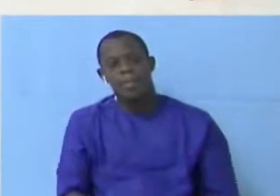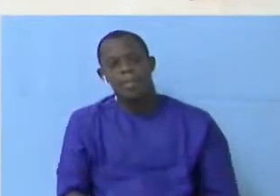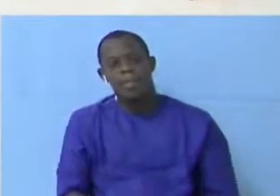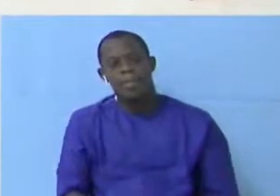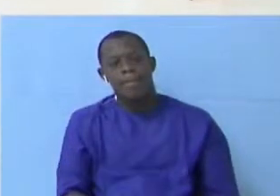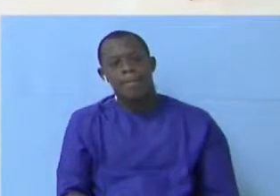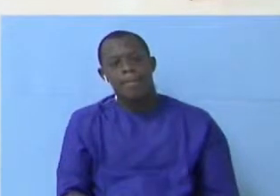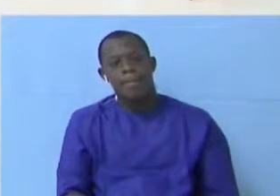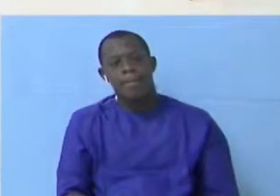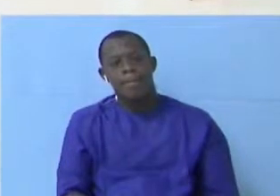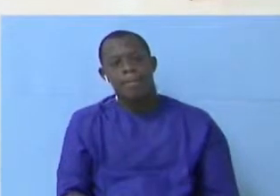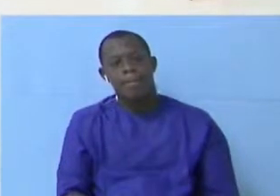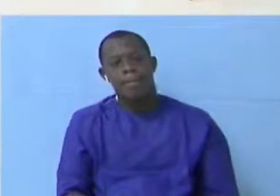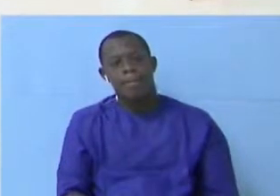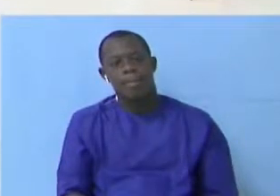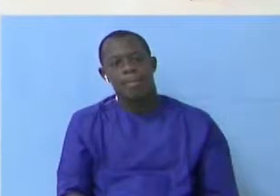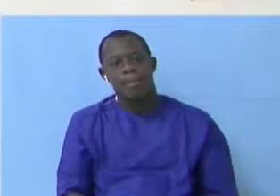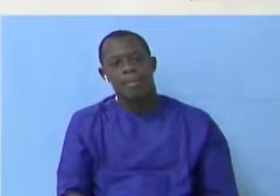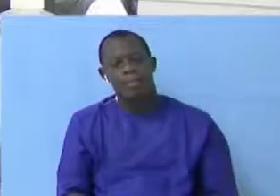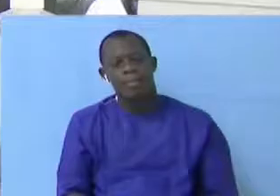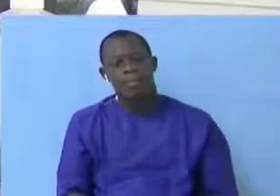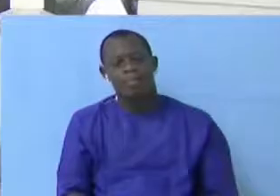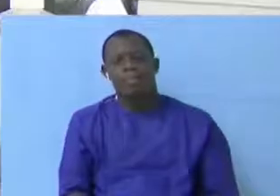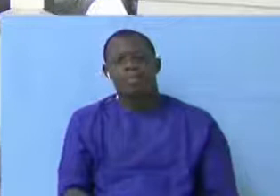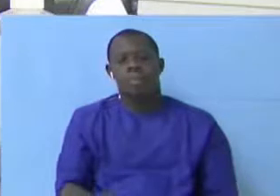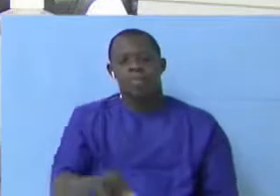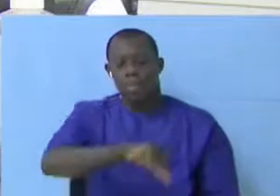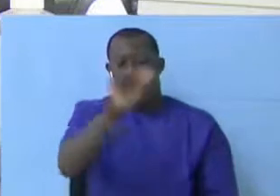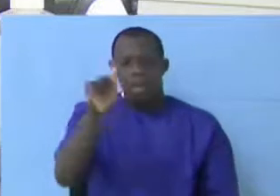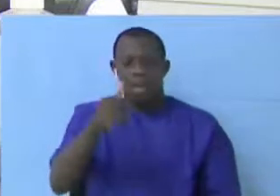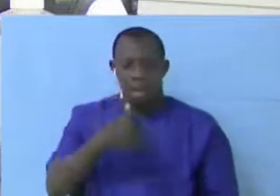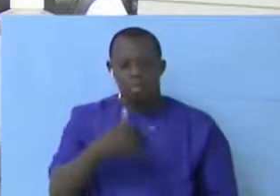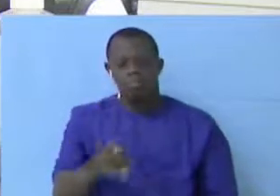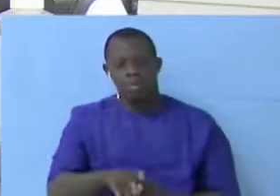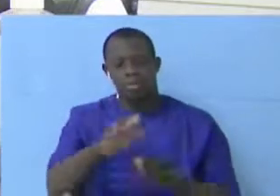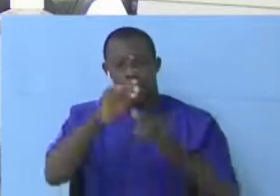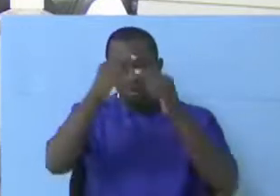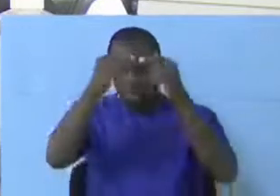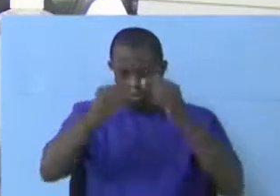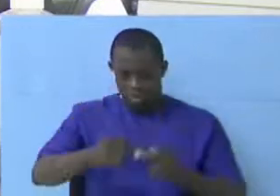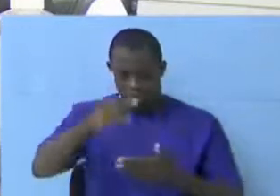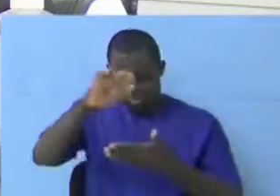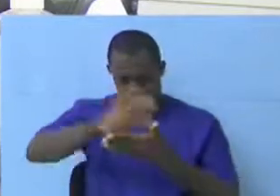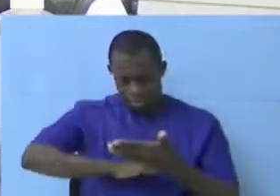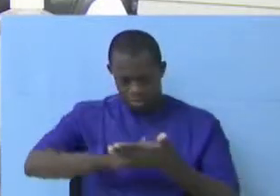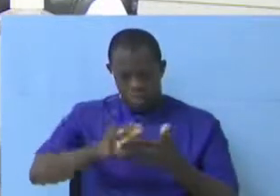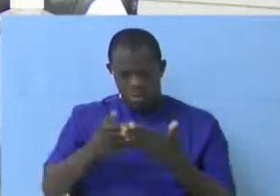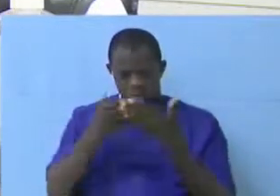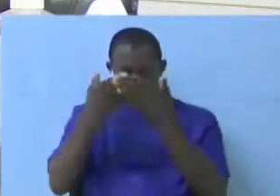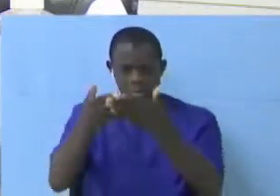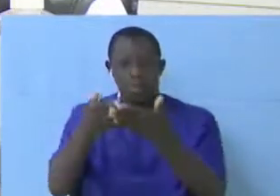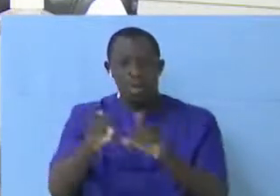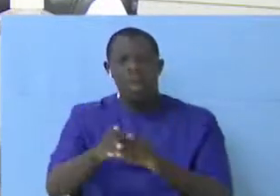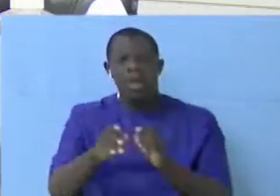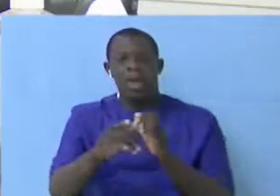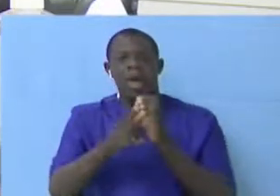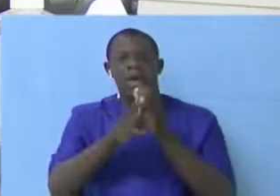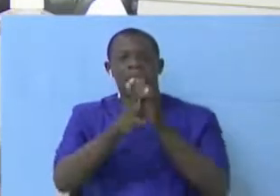And yes, I took the statement to brief the DDG.